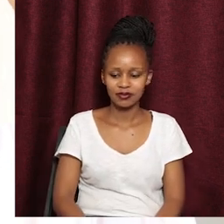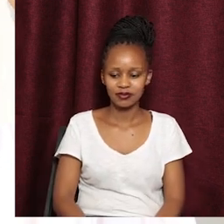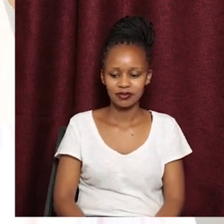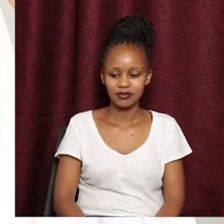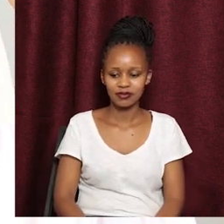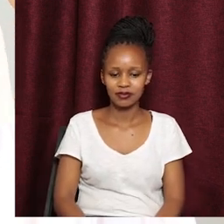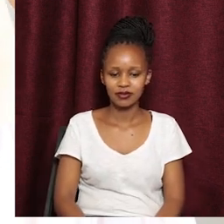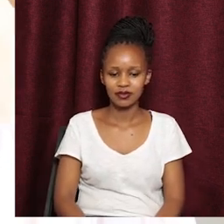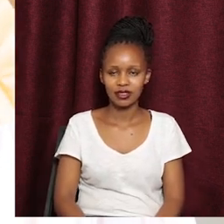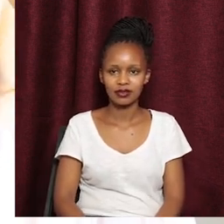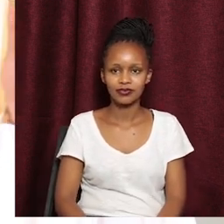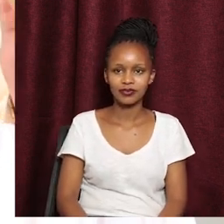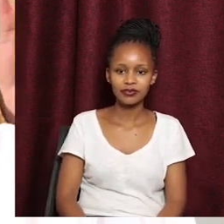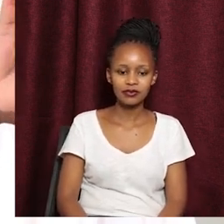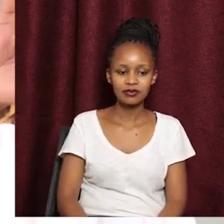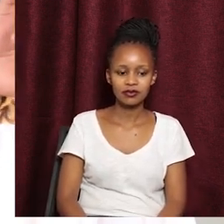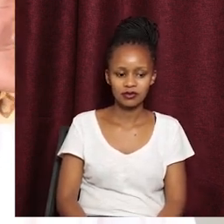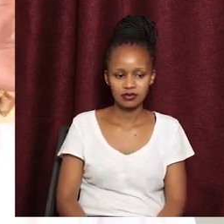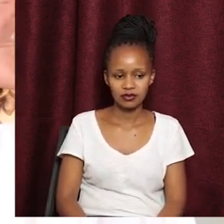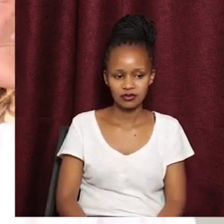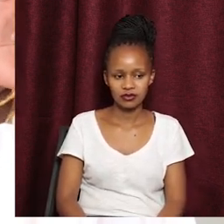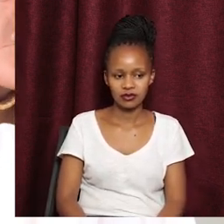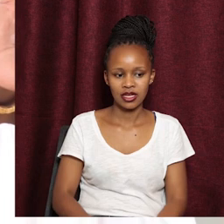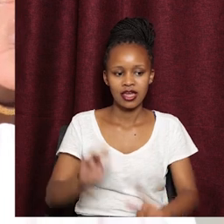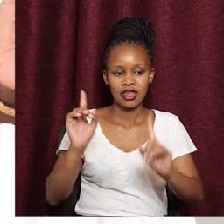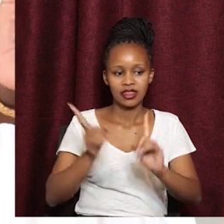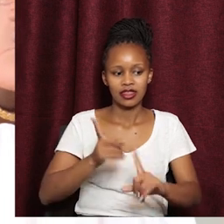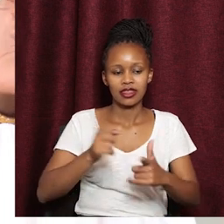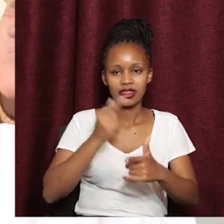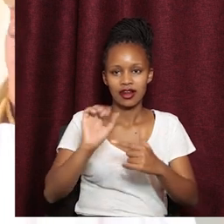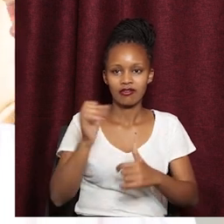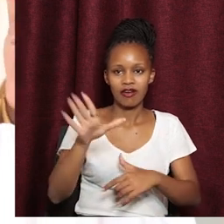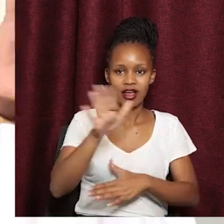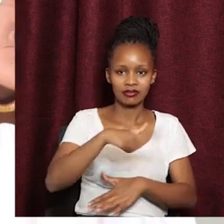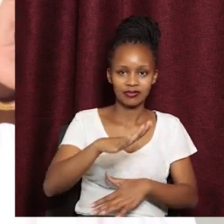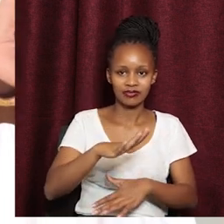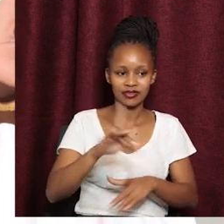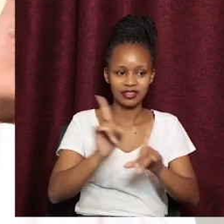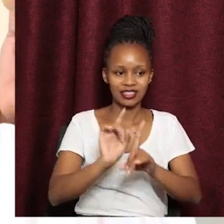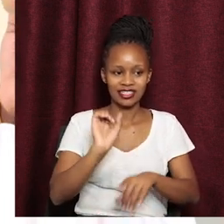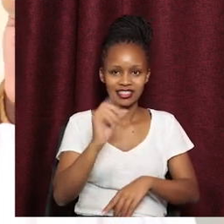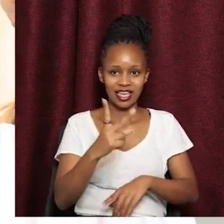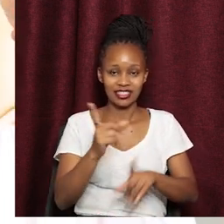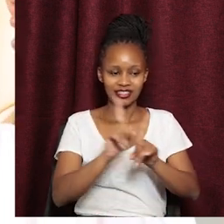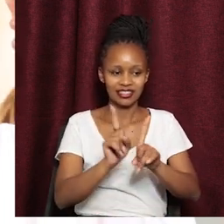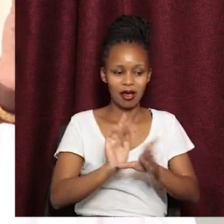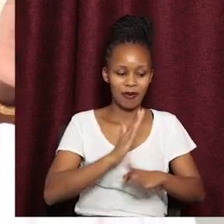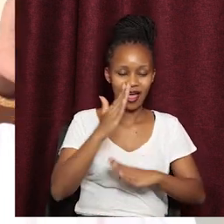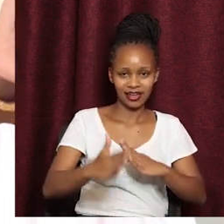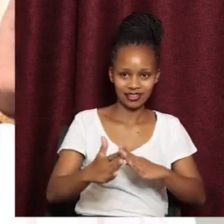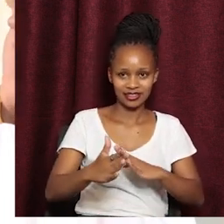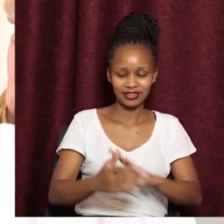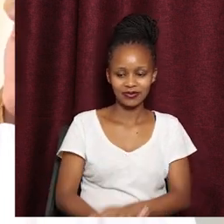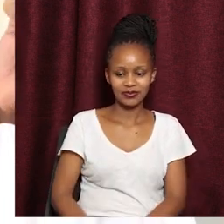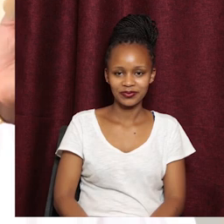Then, first round, a second round also ended. And